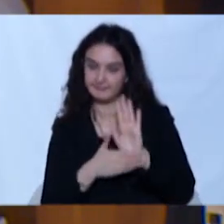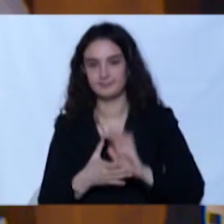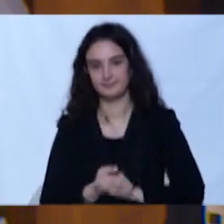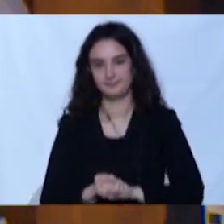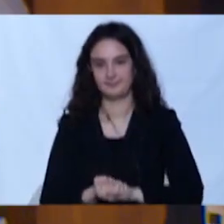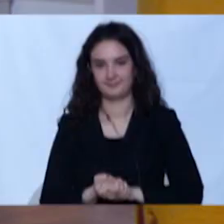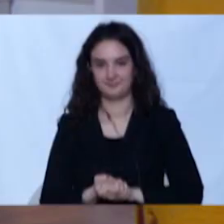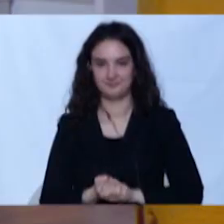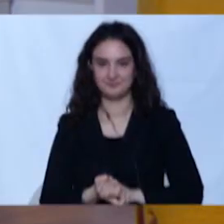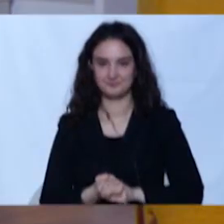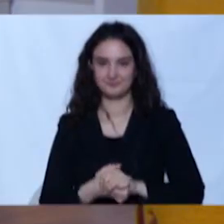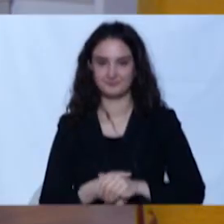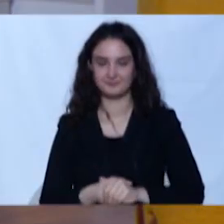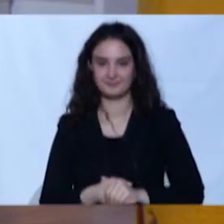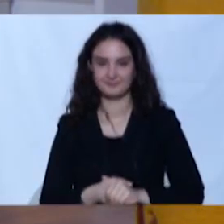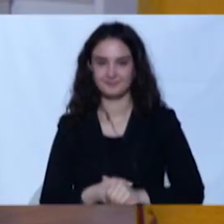Good job.